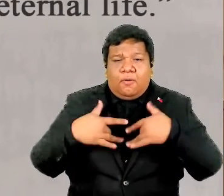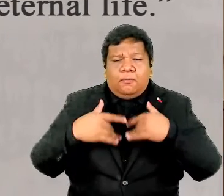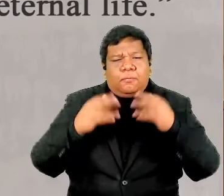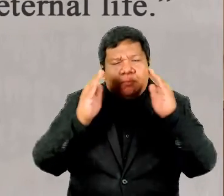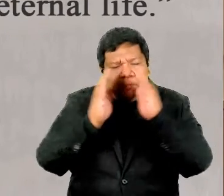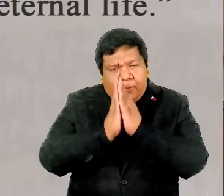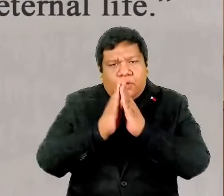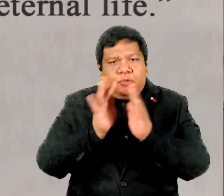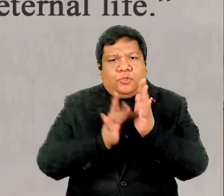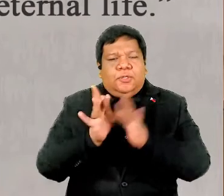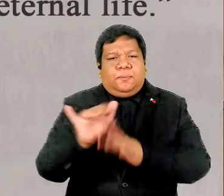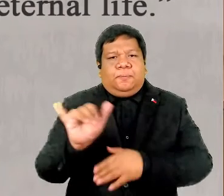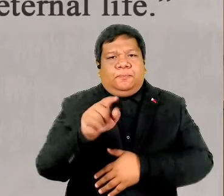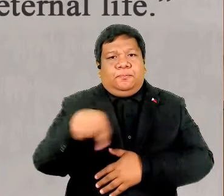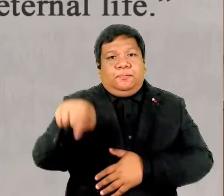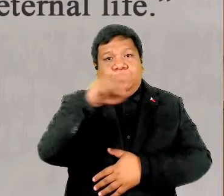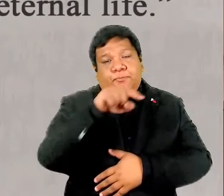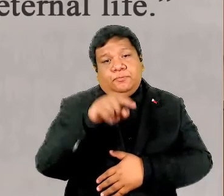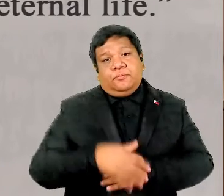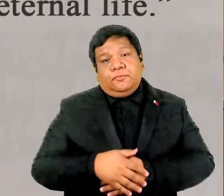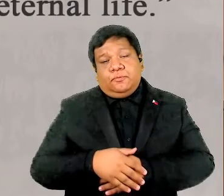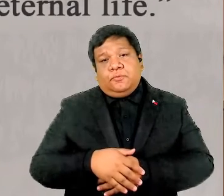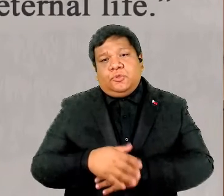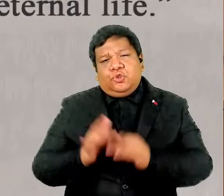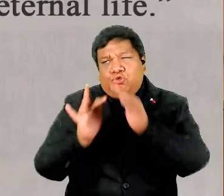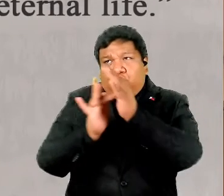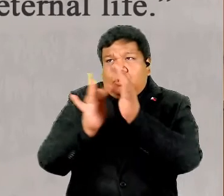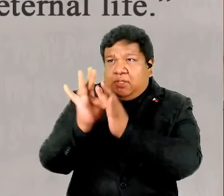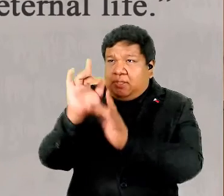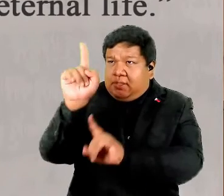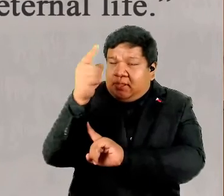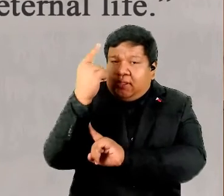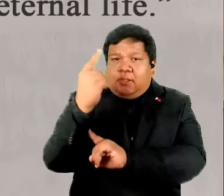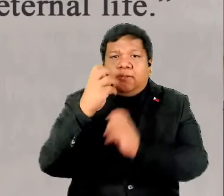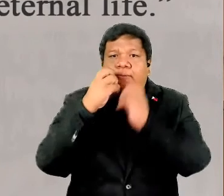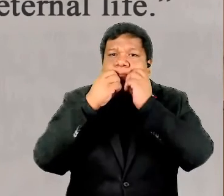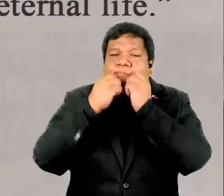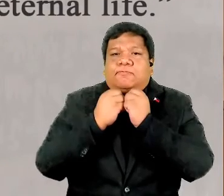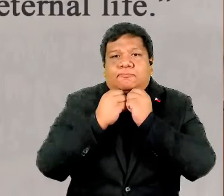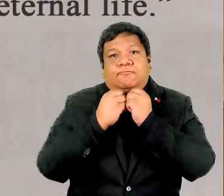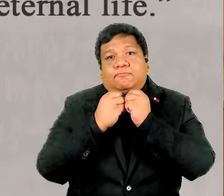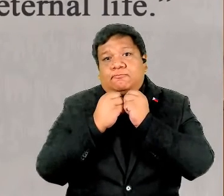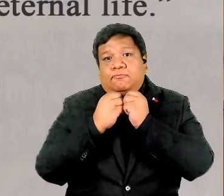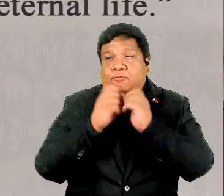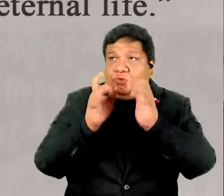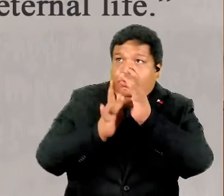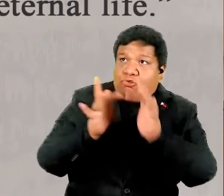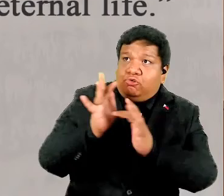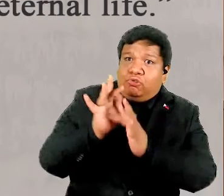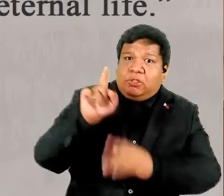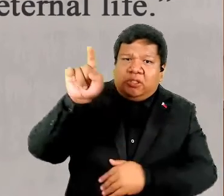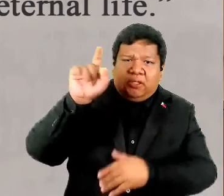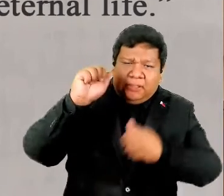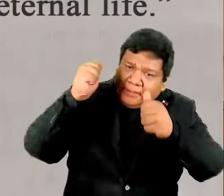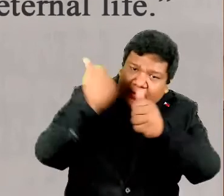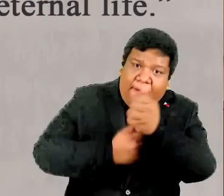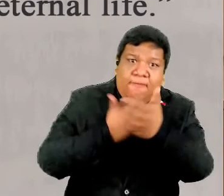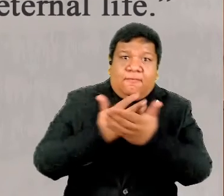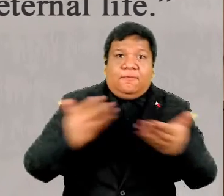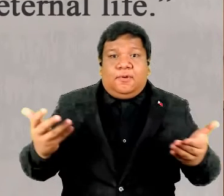you be the same. Christ more than anything else in this world. Christ is